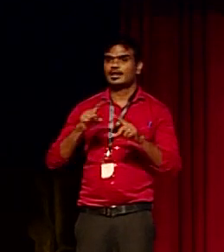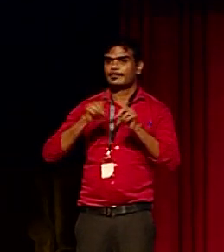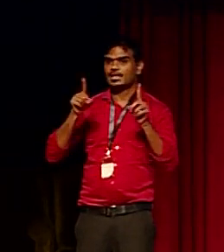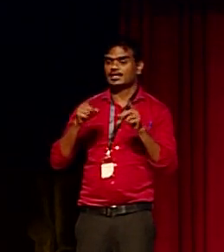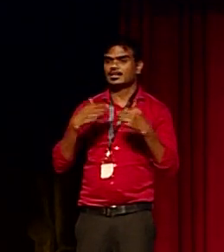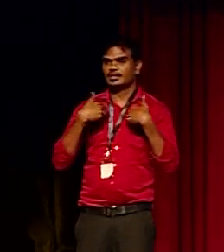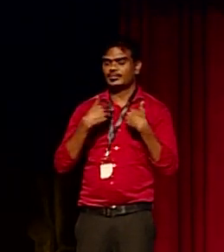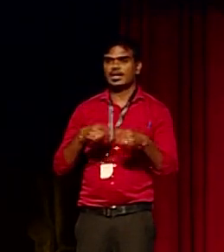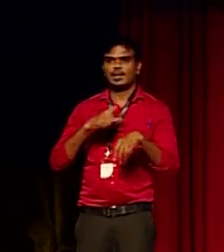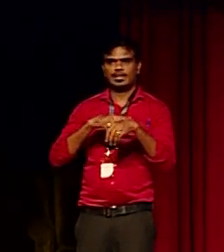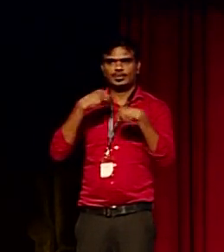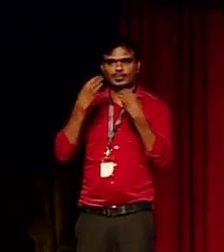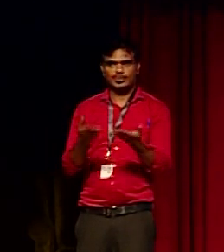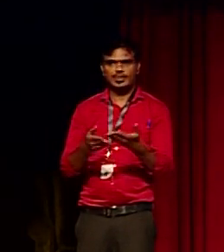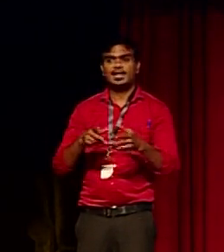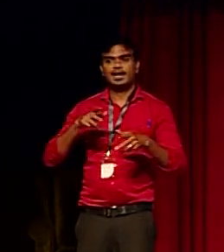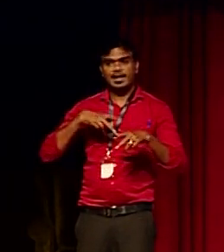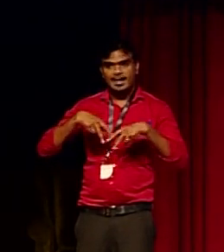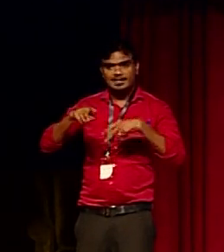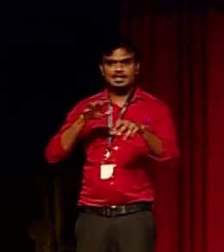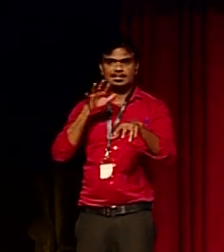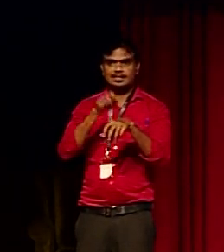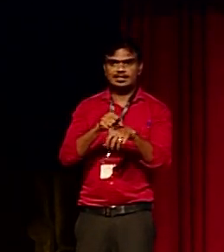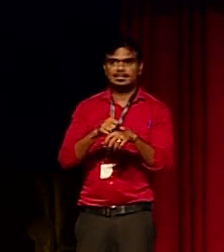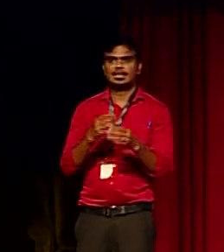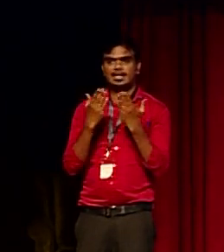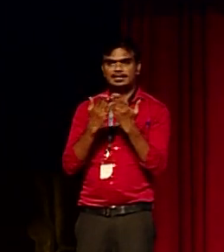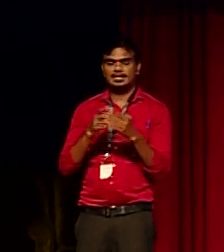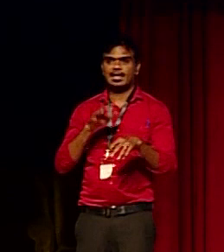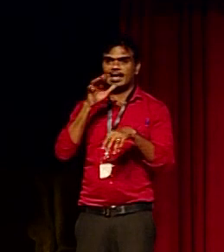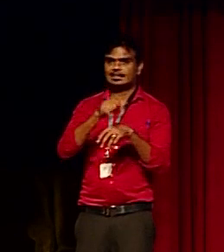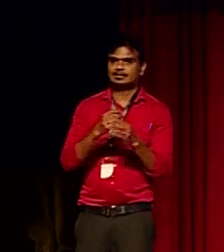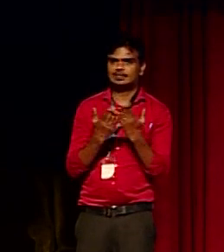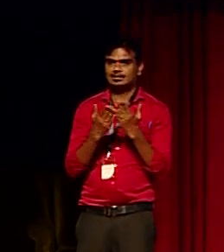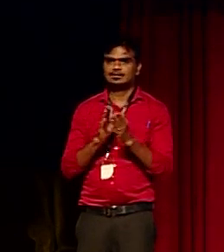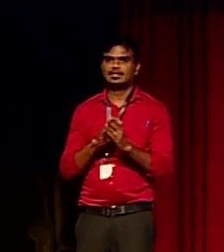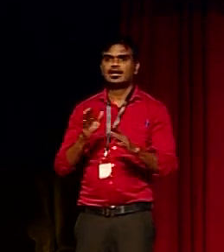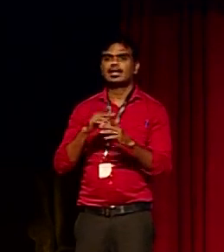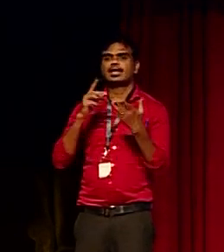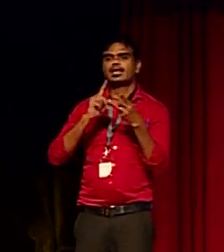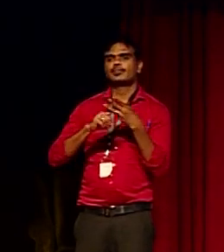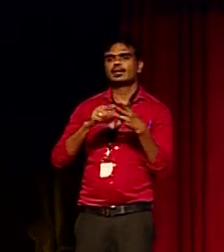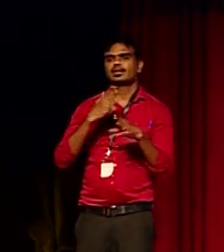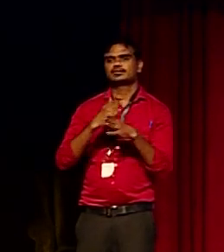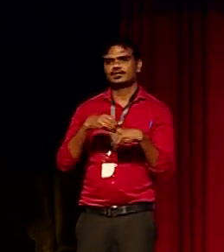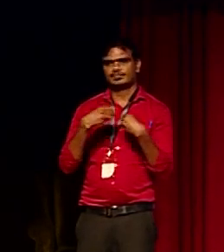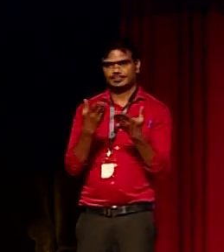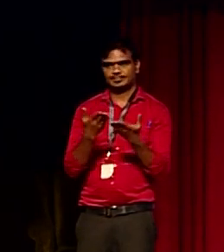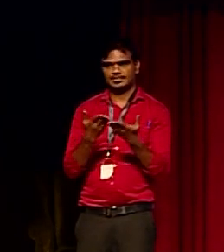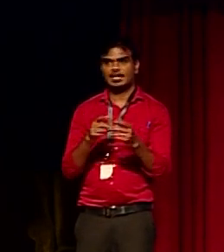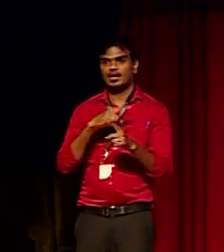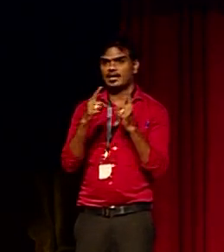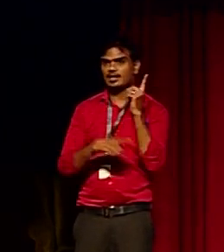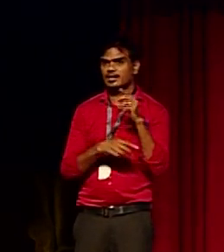we give them the opportunity to access education, to access employment, and as a